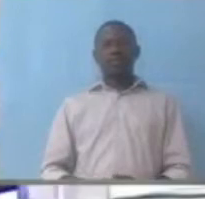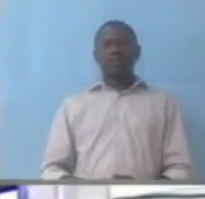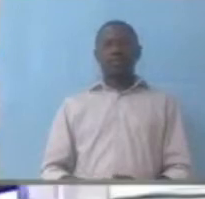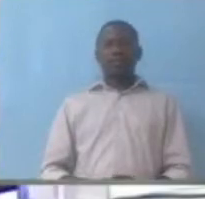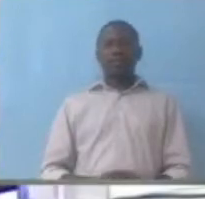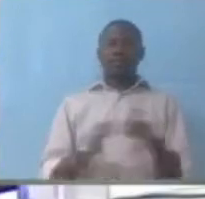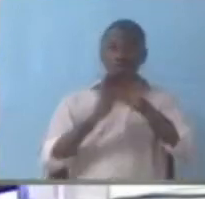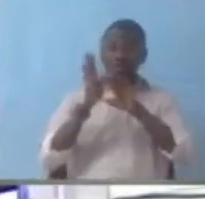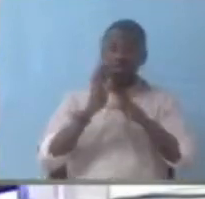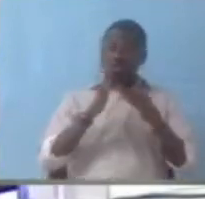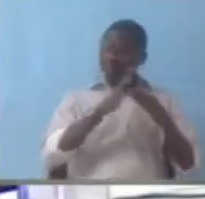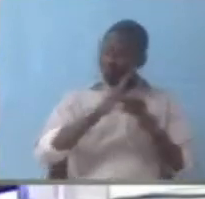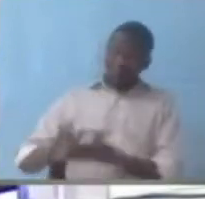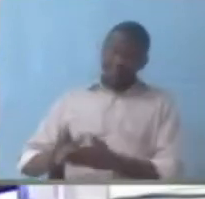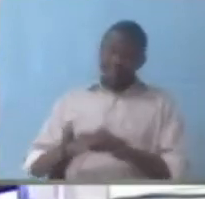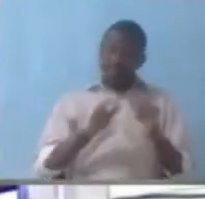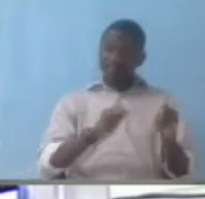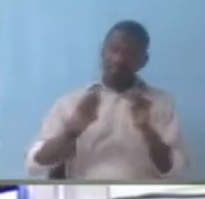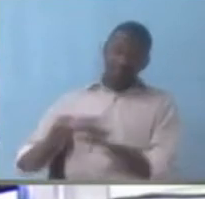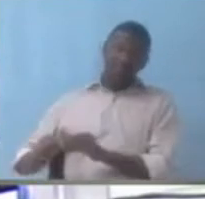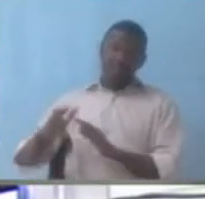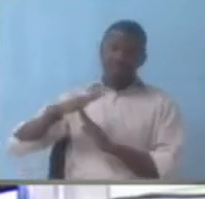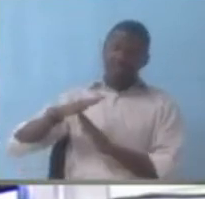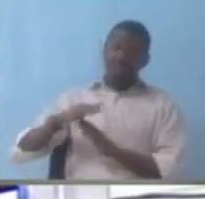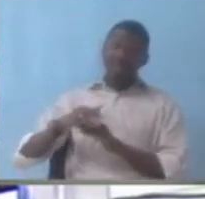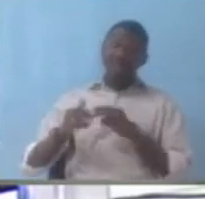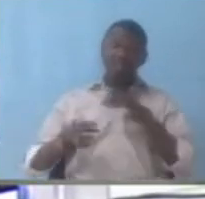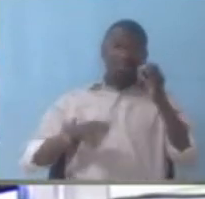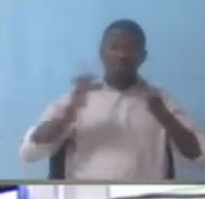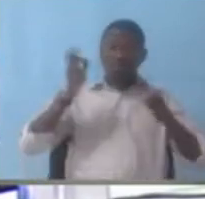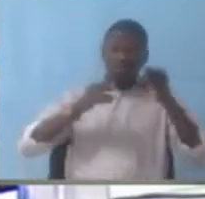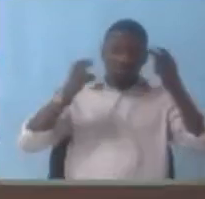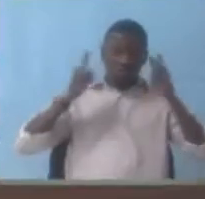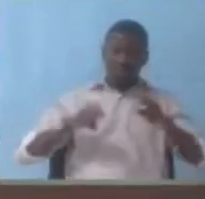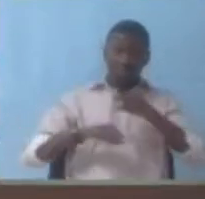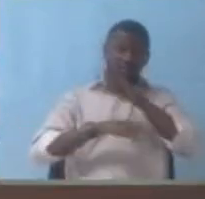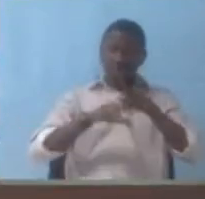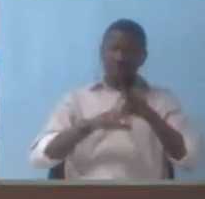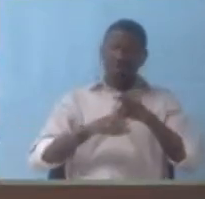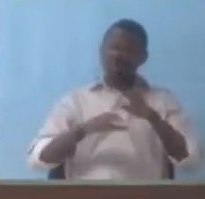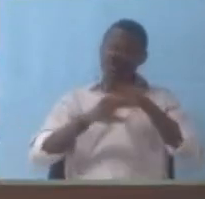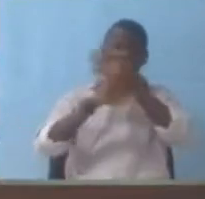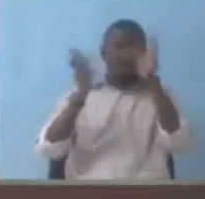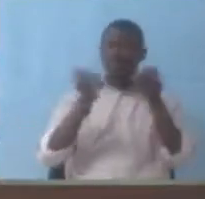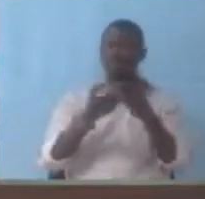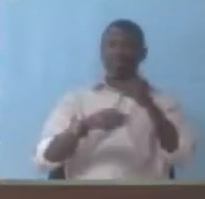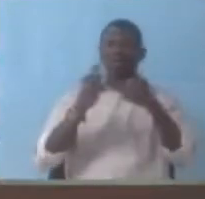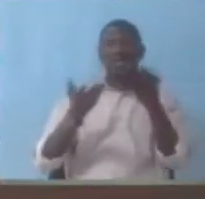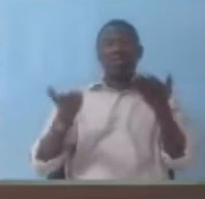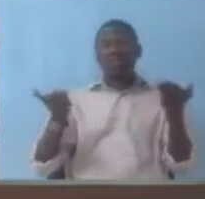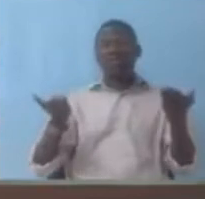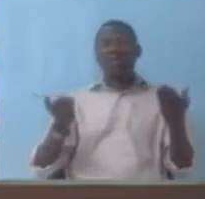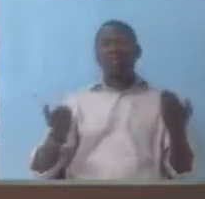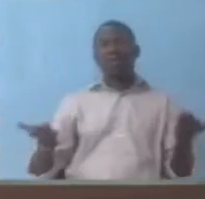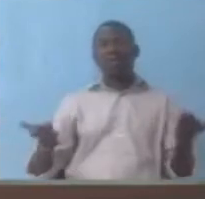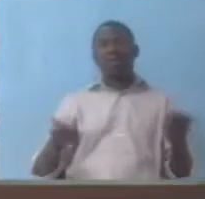constitution, suspension of the courts, was already so and all of that. Cause kit hit dunkral deng ka bo bankola boku luwa ba fana